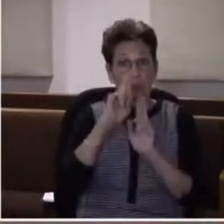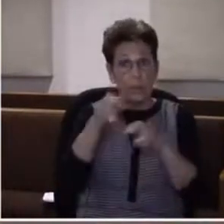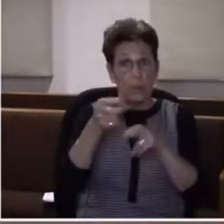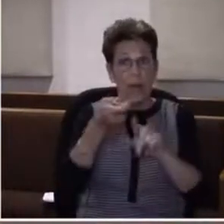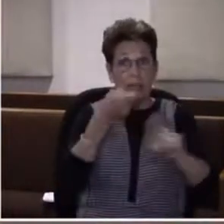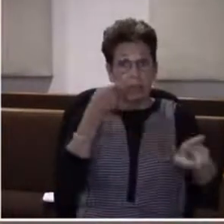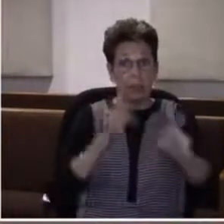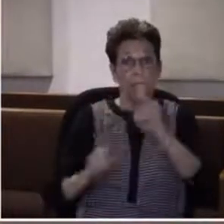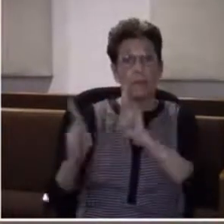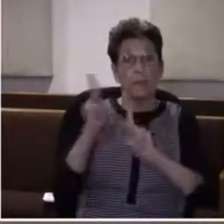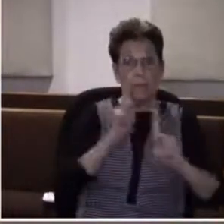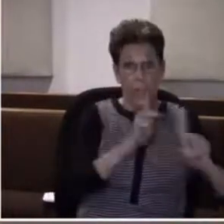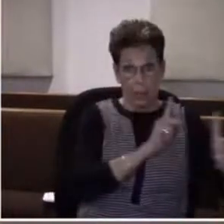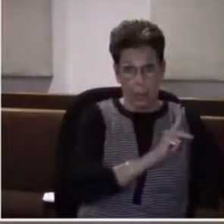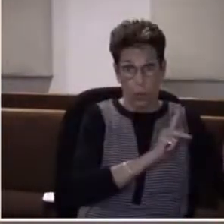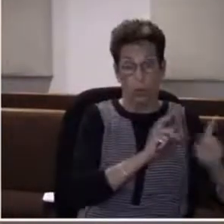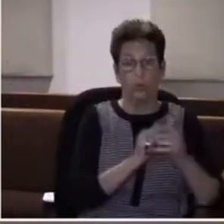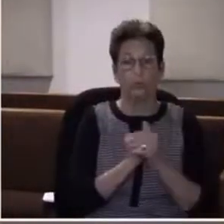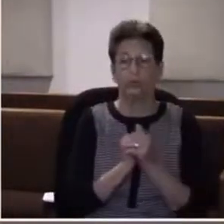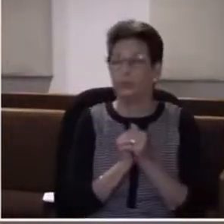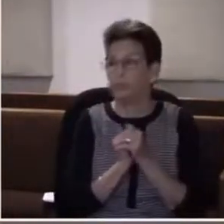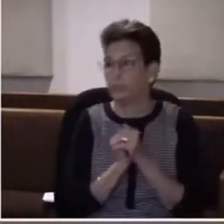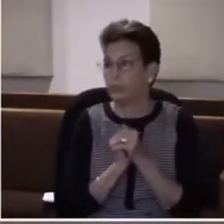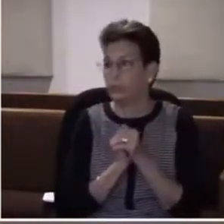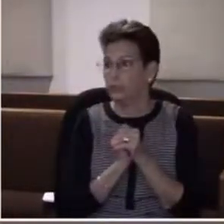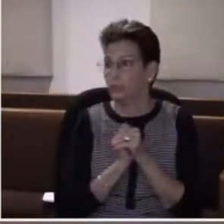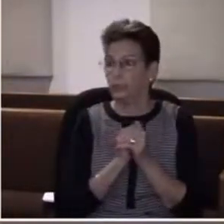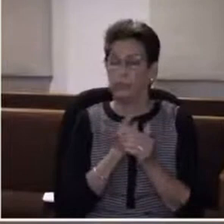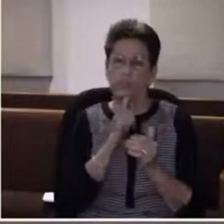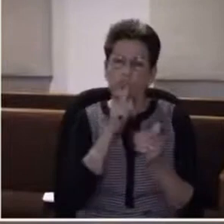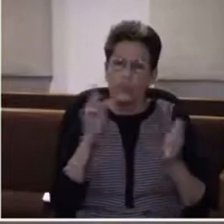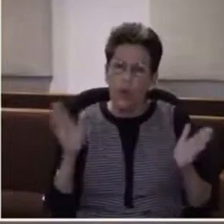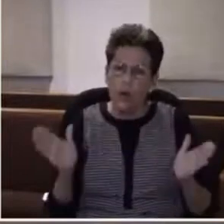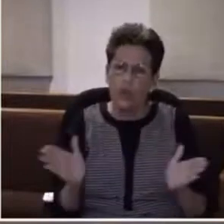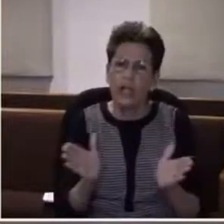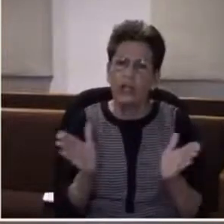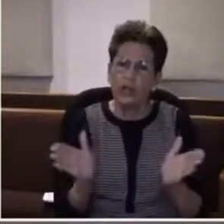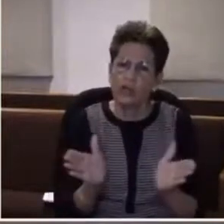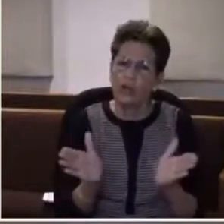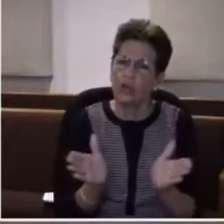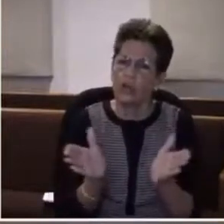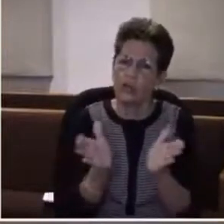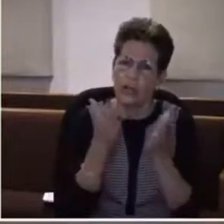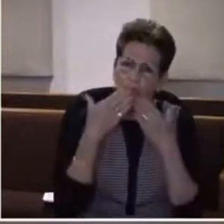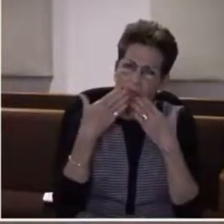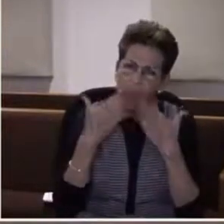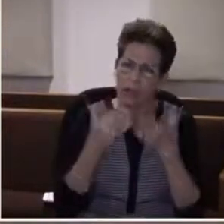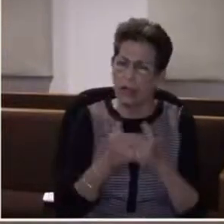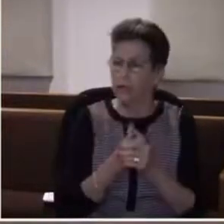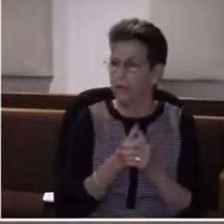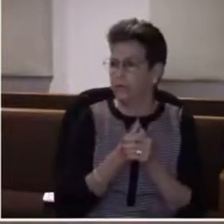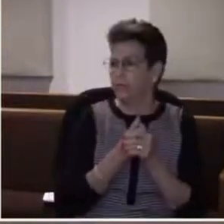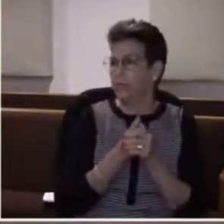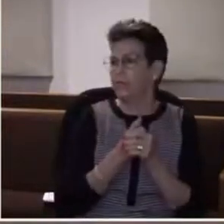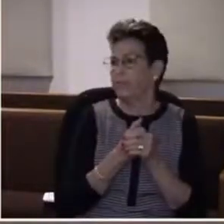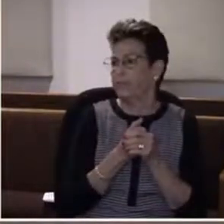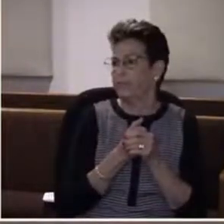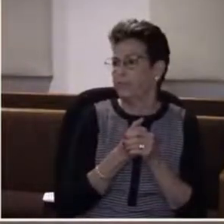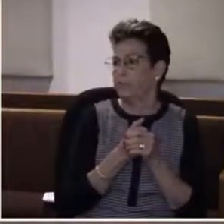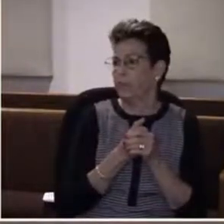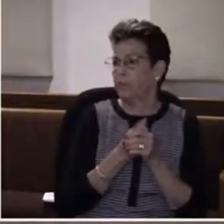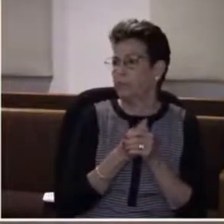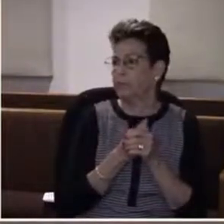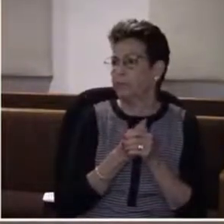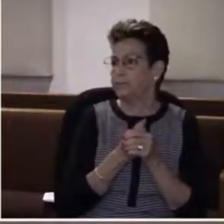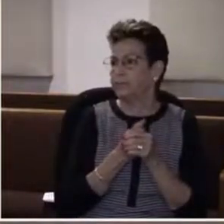that confirms that direction, it's just so encouraging. This is a series I've told you before that comes from a pastor's